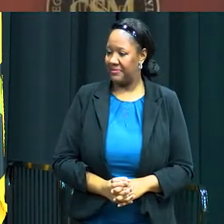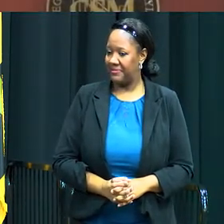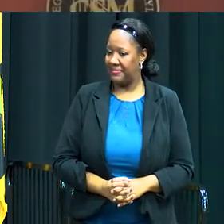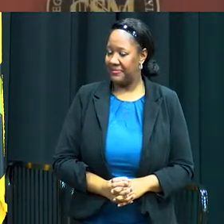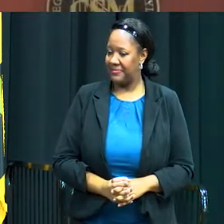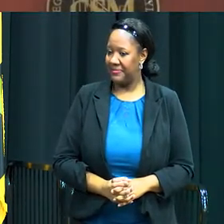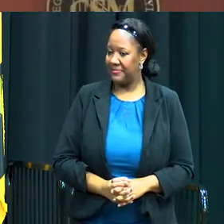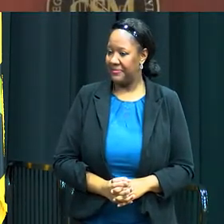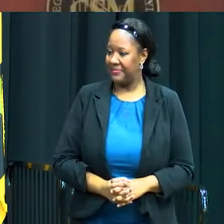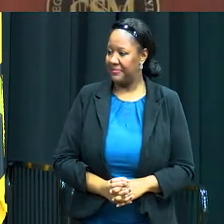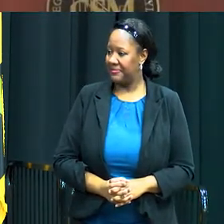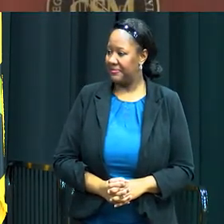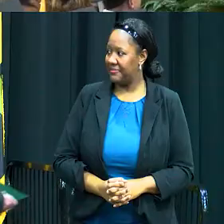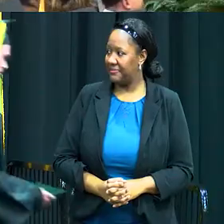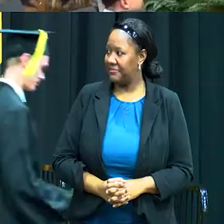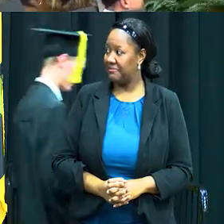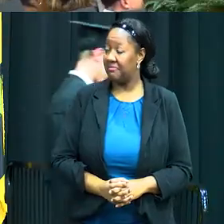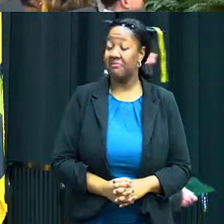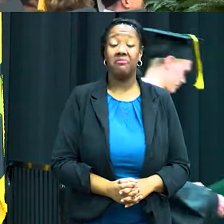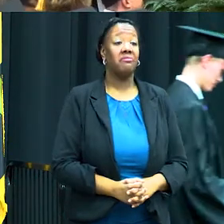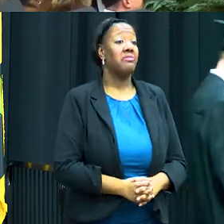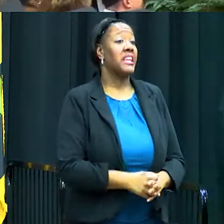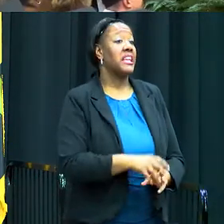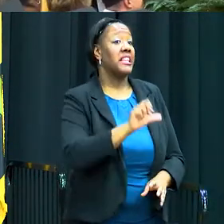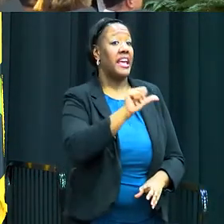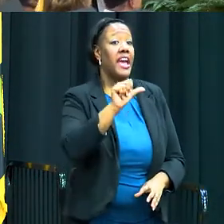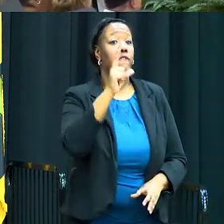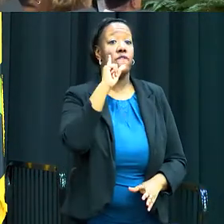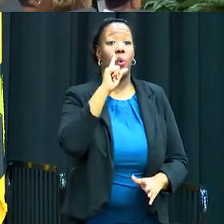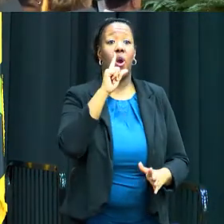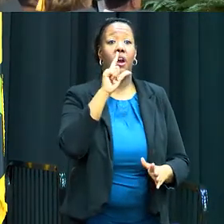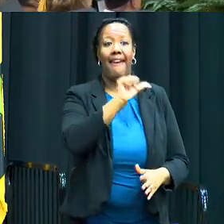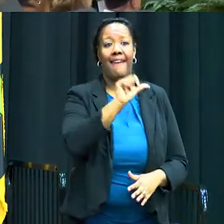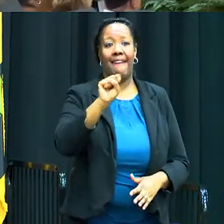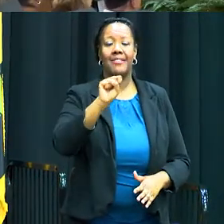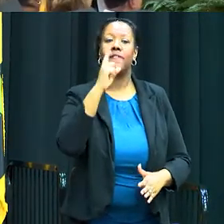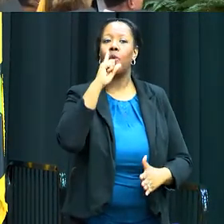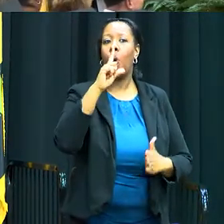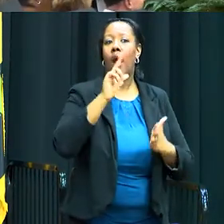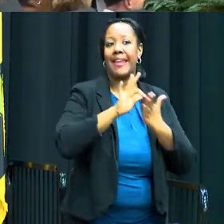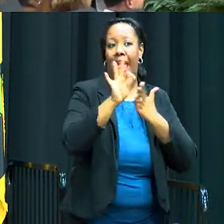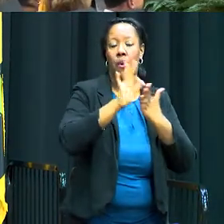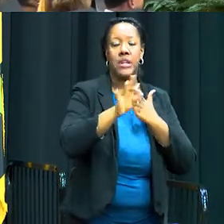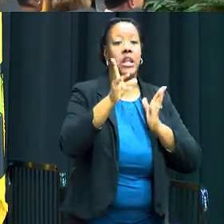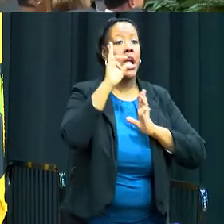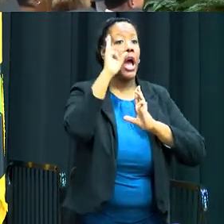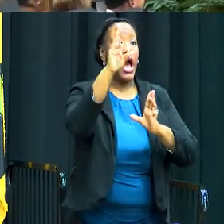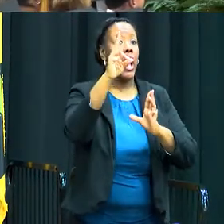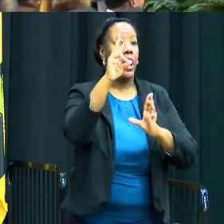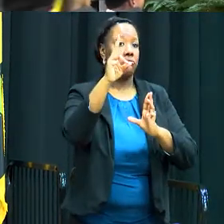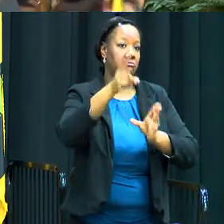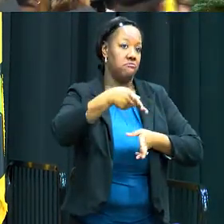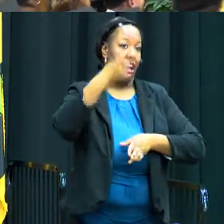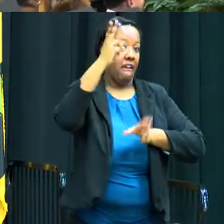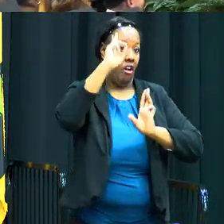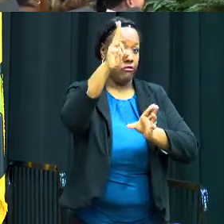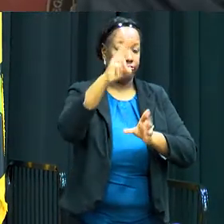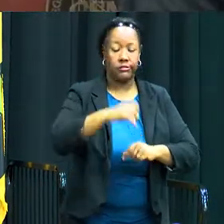We now confer the Associate of Applied Science degree in Accounting, Clarissa Ann Orr, highest honors.